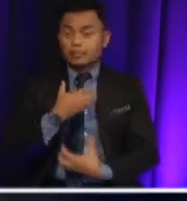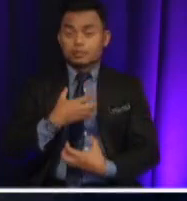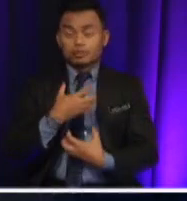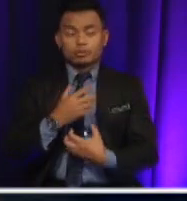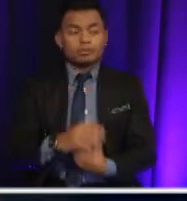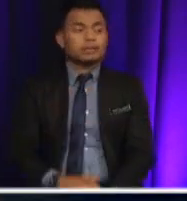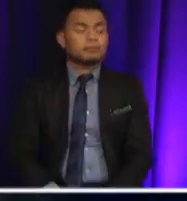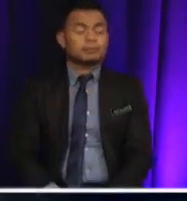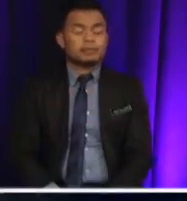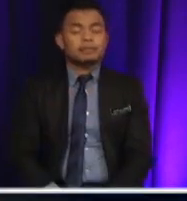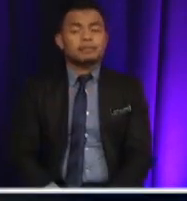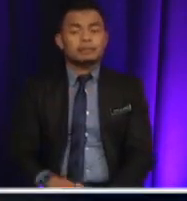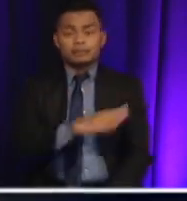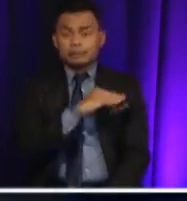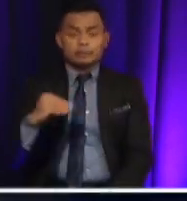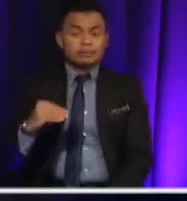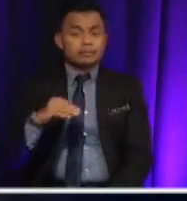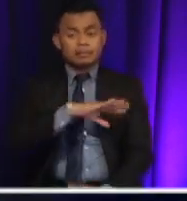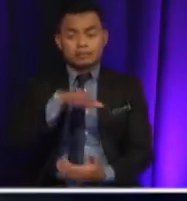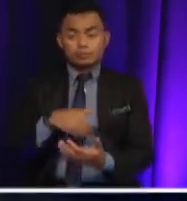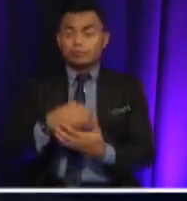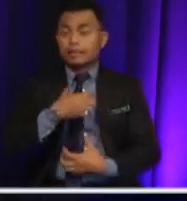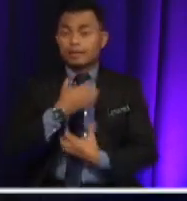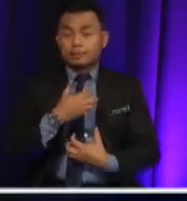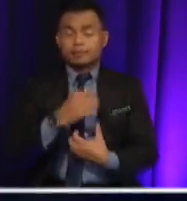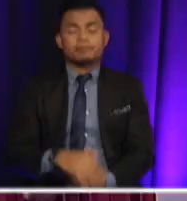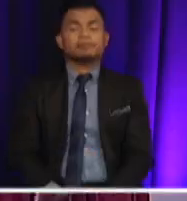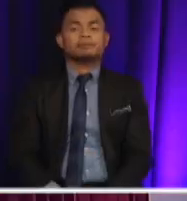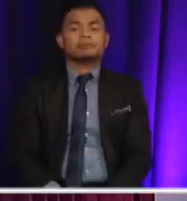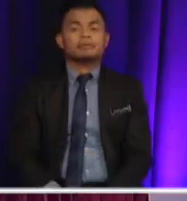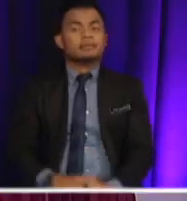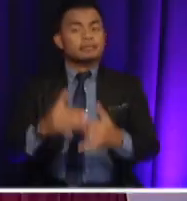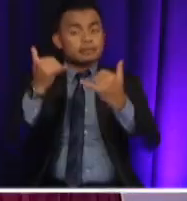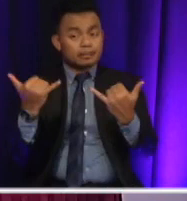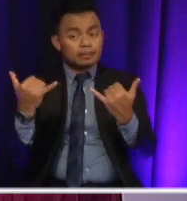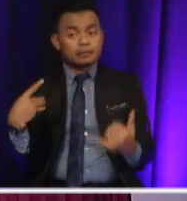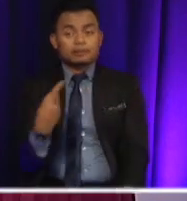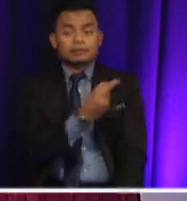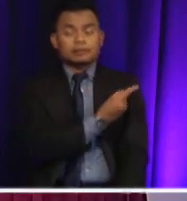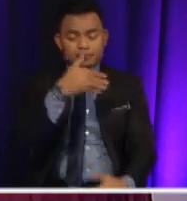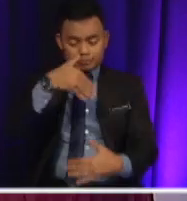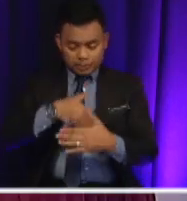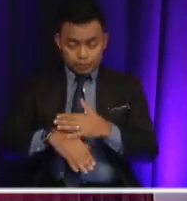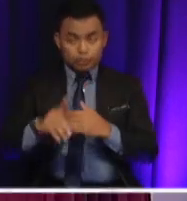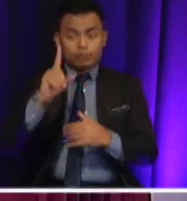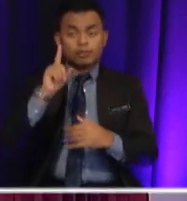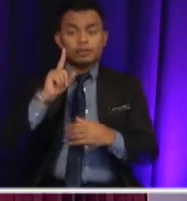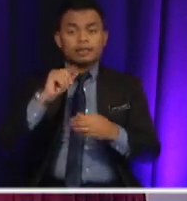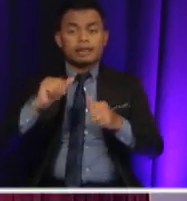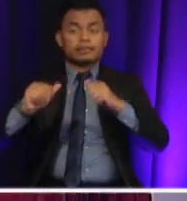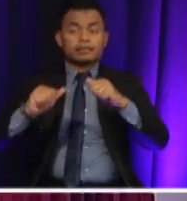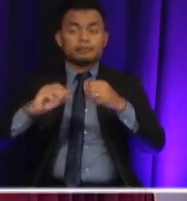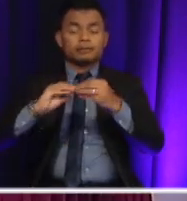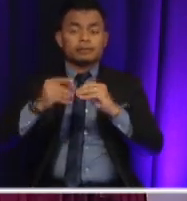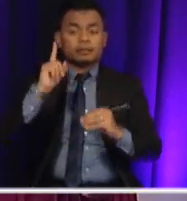watching also very excited. So let's begin, teacher. Right, let's move on to our first activity of the day, which is to try